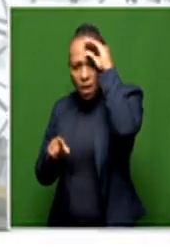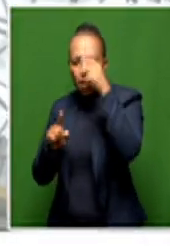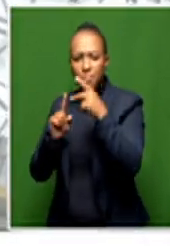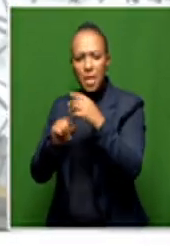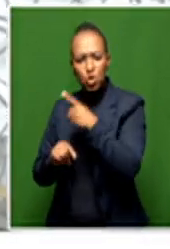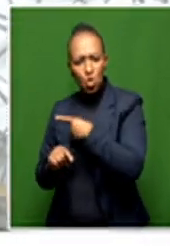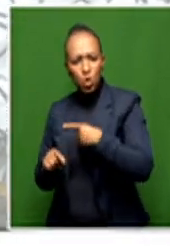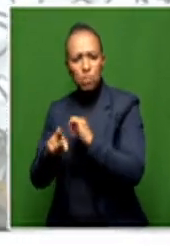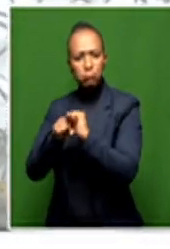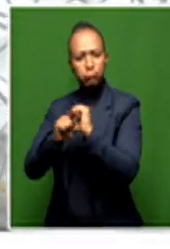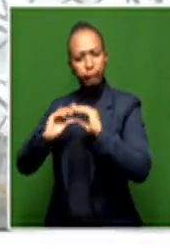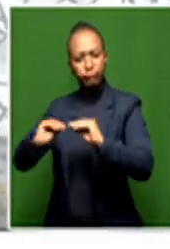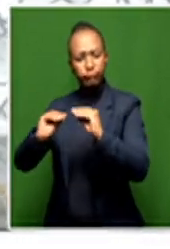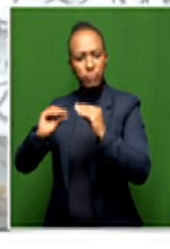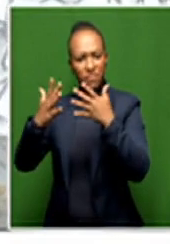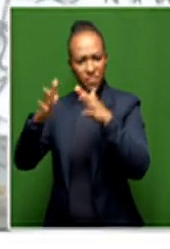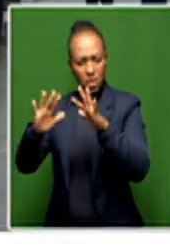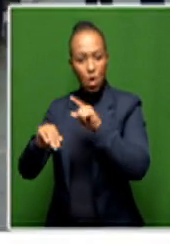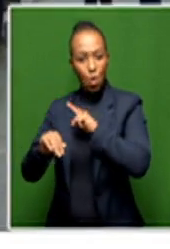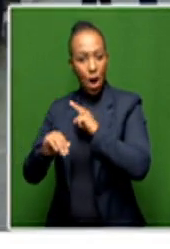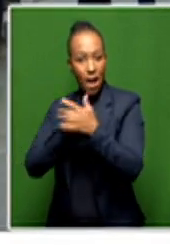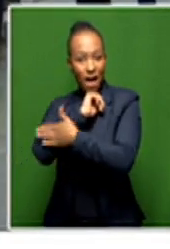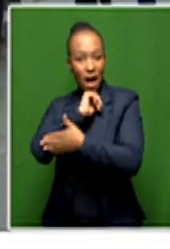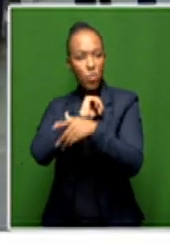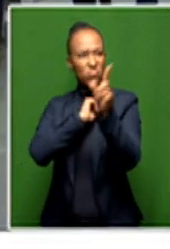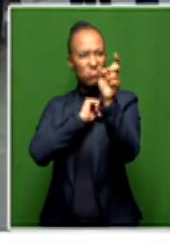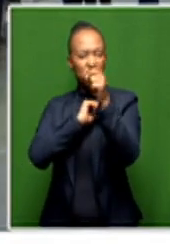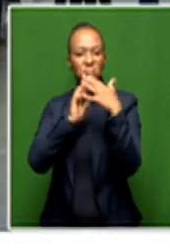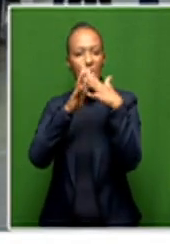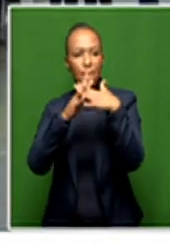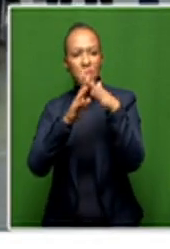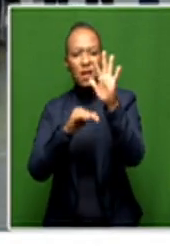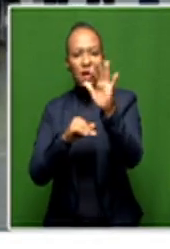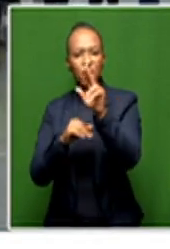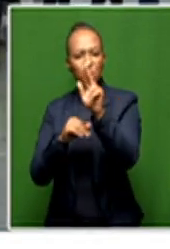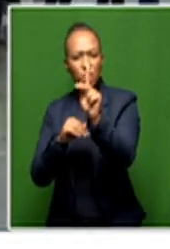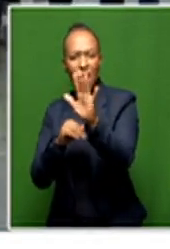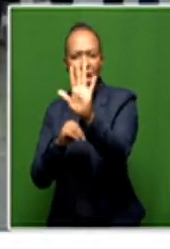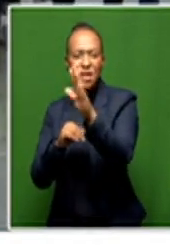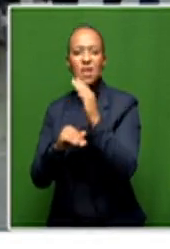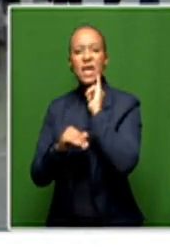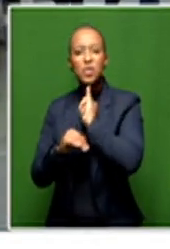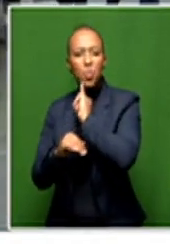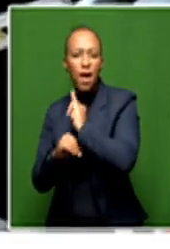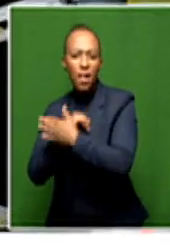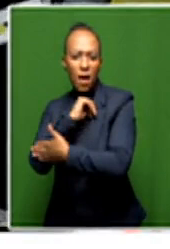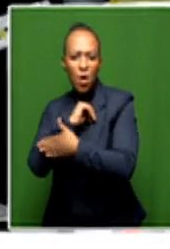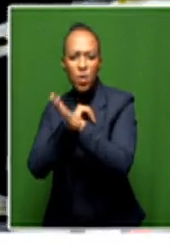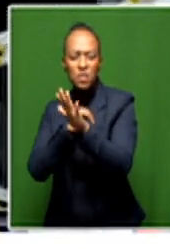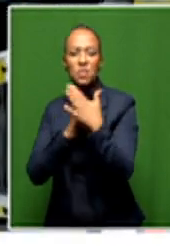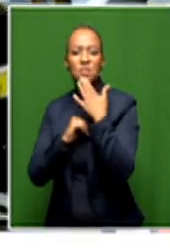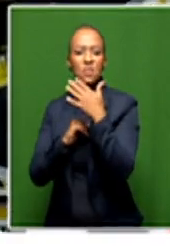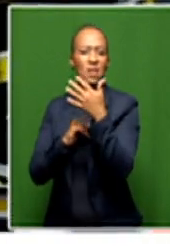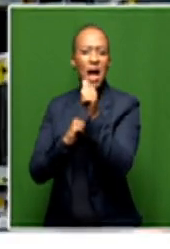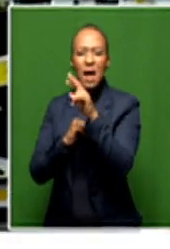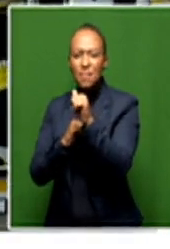in countries where obviously this has already started, the rollout, whether we talk to the US, the UK, Israel being a great example, the United Arab